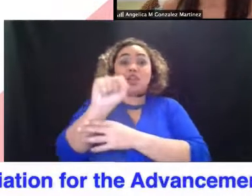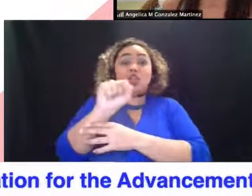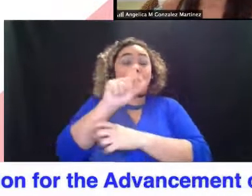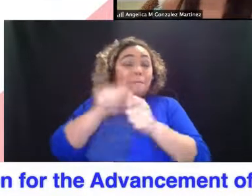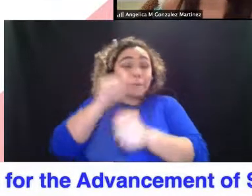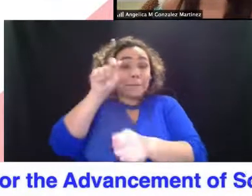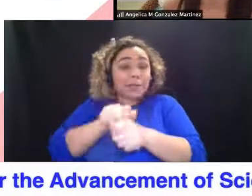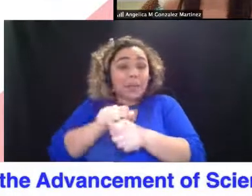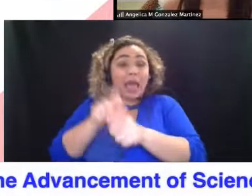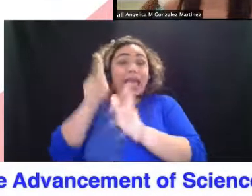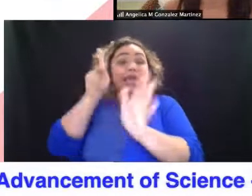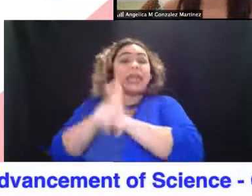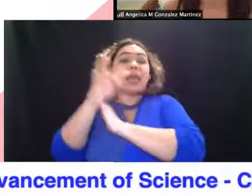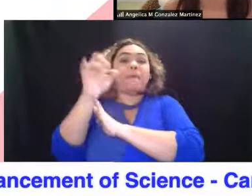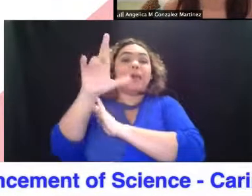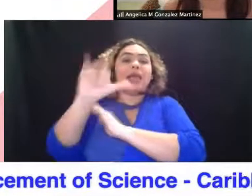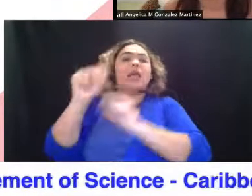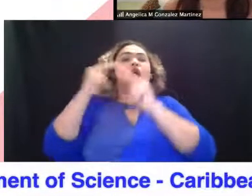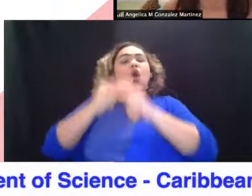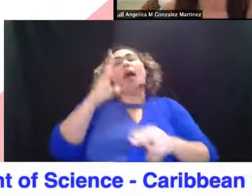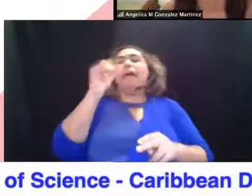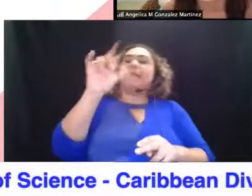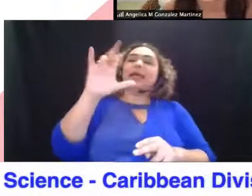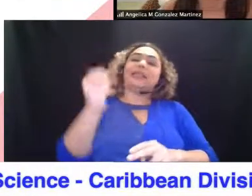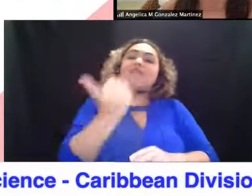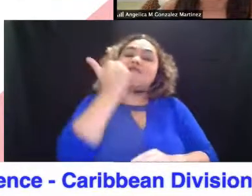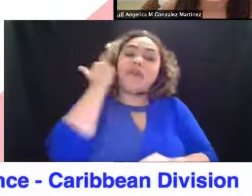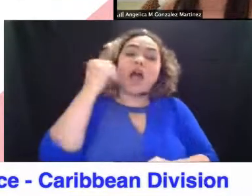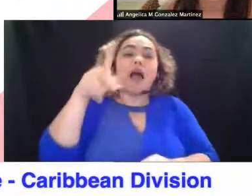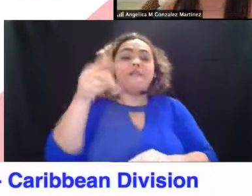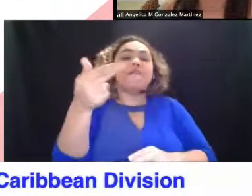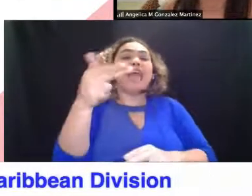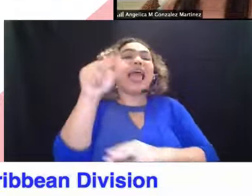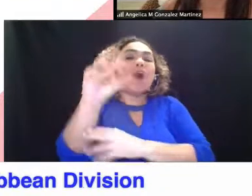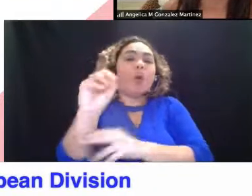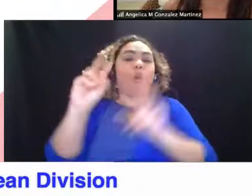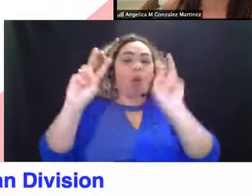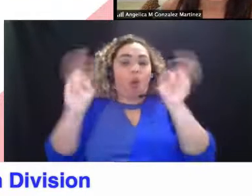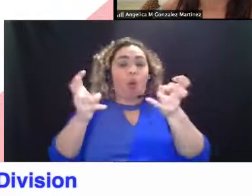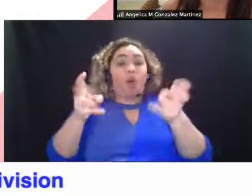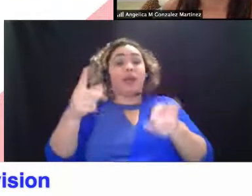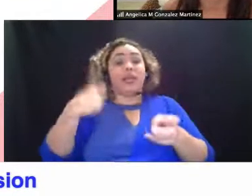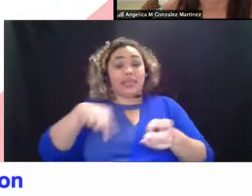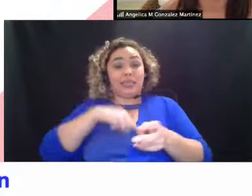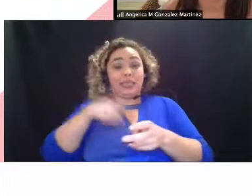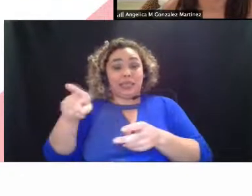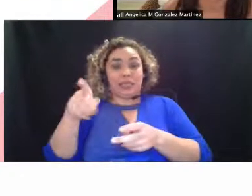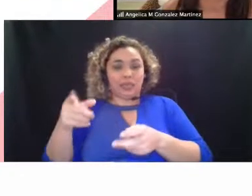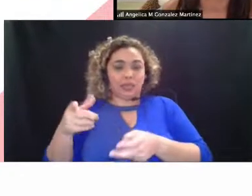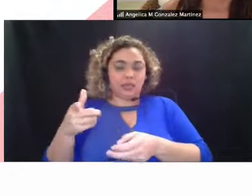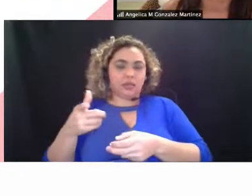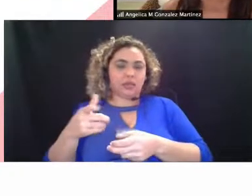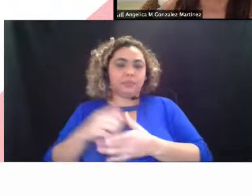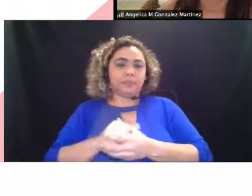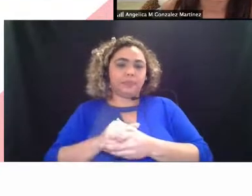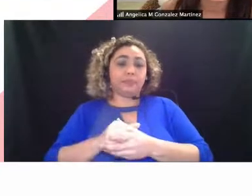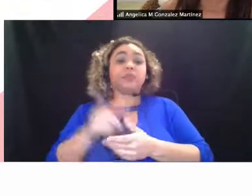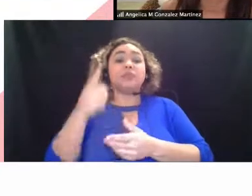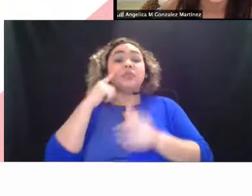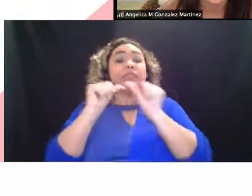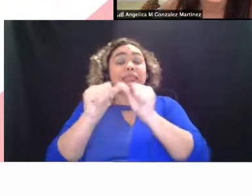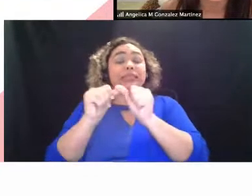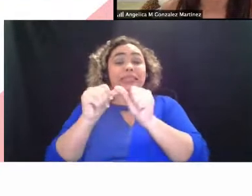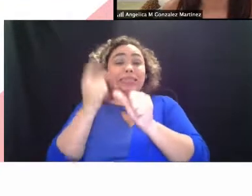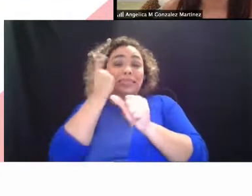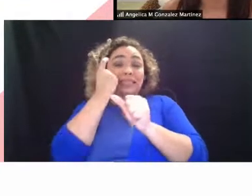a bacteria are called bacteriophages or phages and cannot reproduce independently with other hosts. In recent